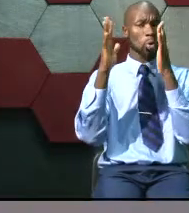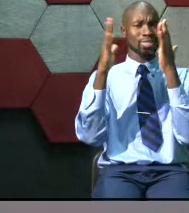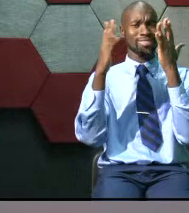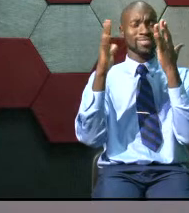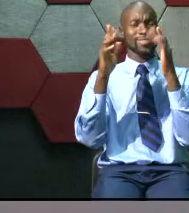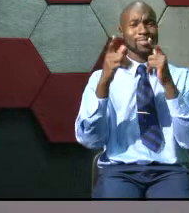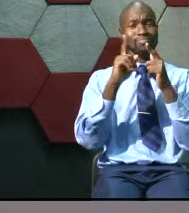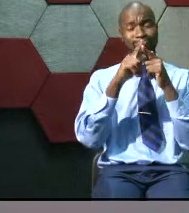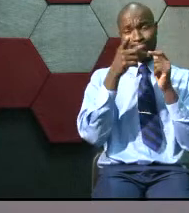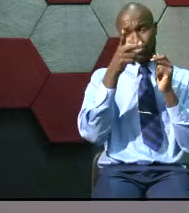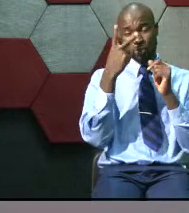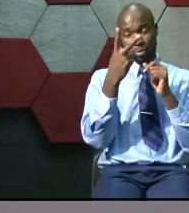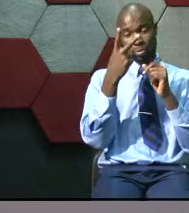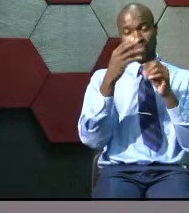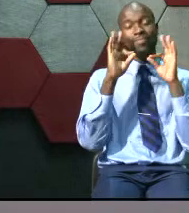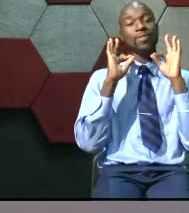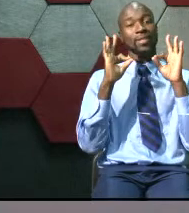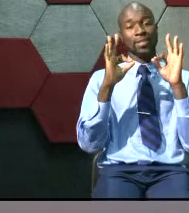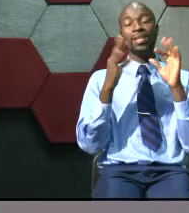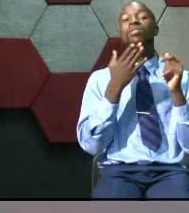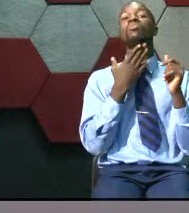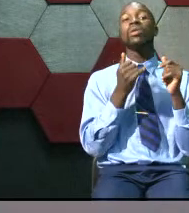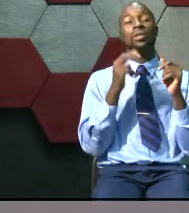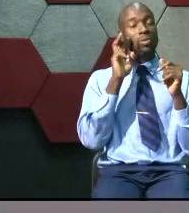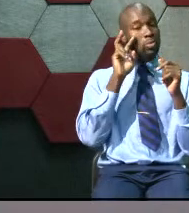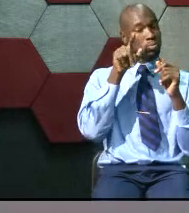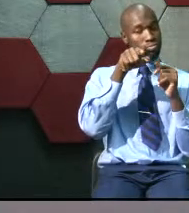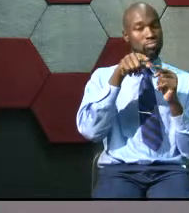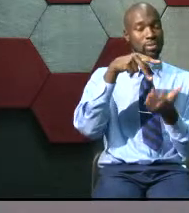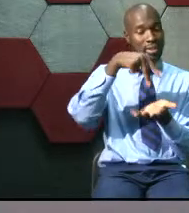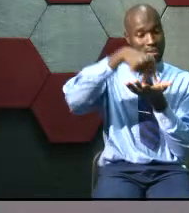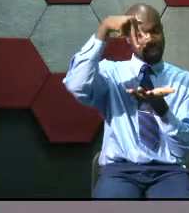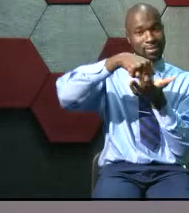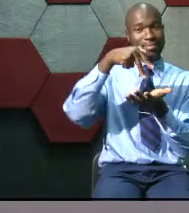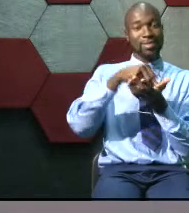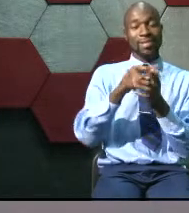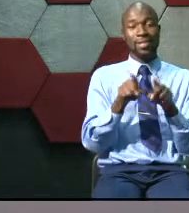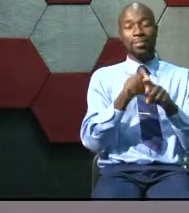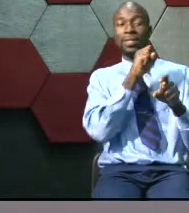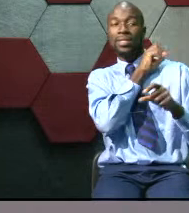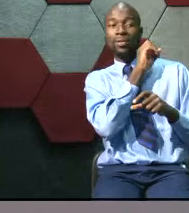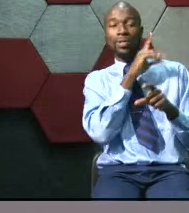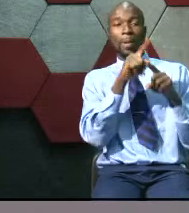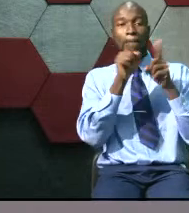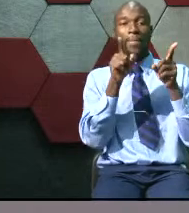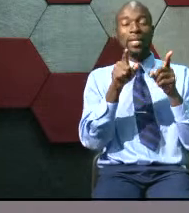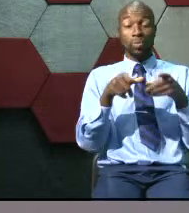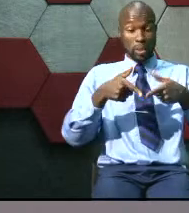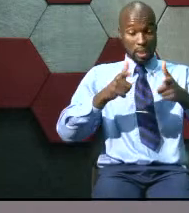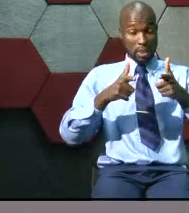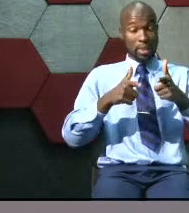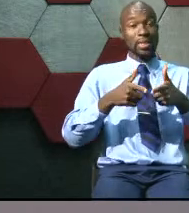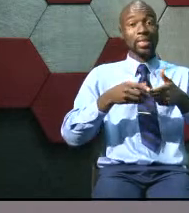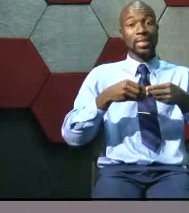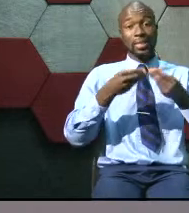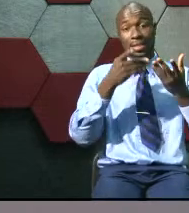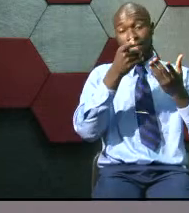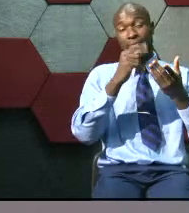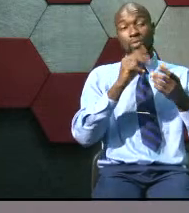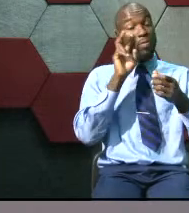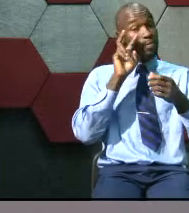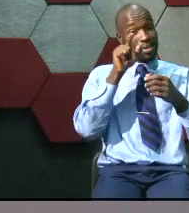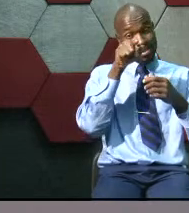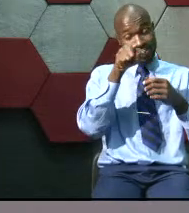Congratulations to the two of you! Fantastic. I actually want to jump and shout, but we're in set. Let's give them. You've been